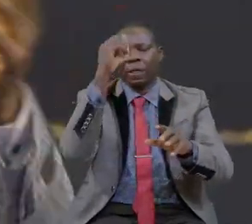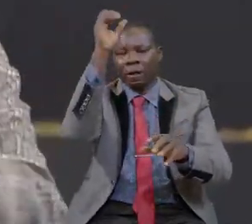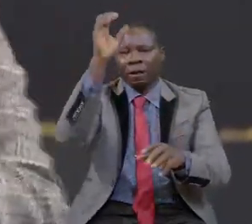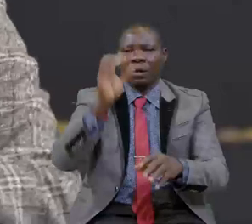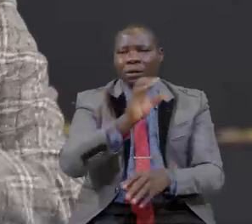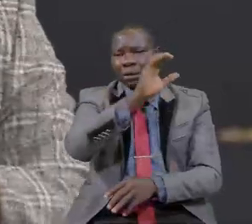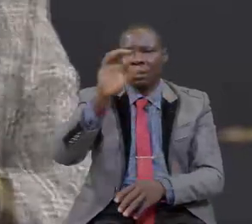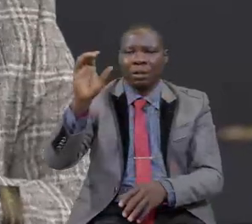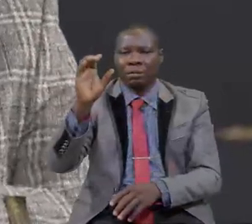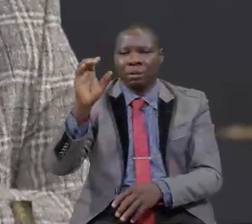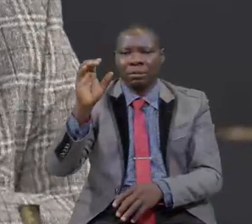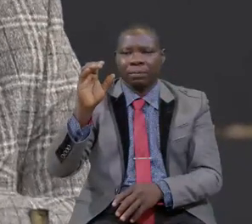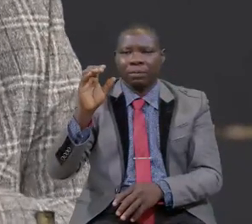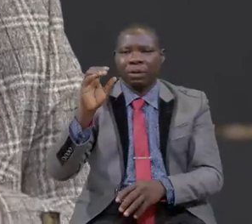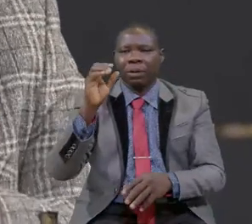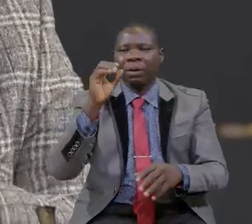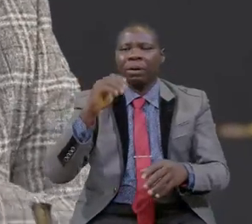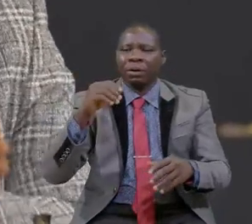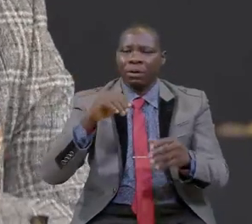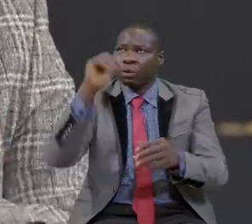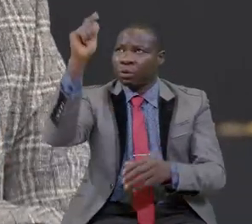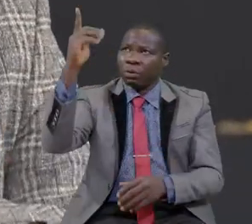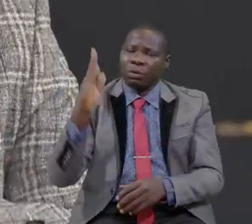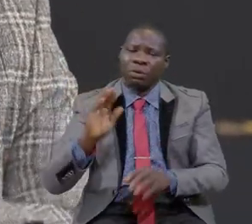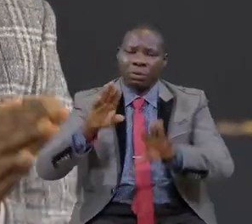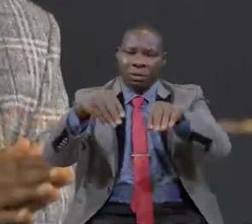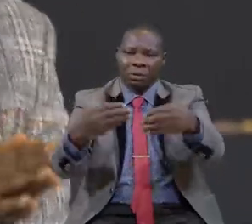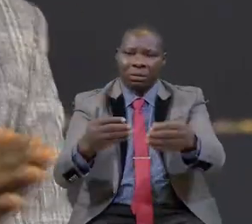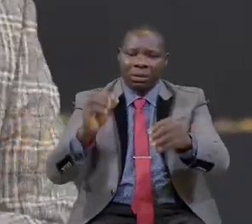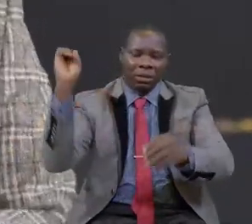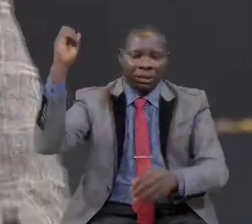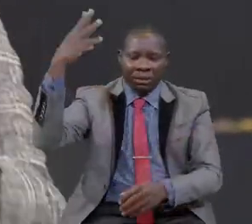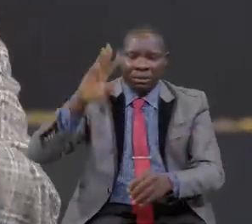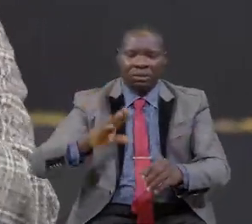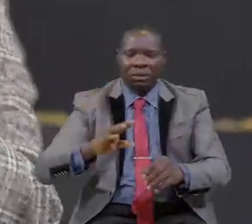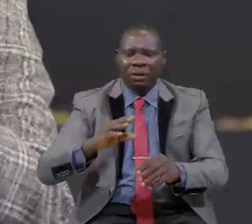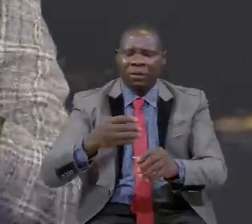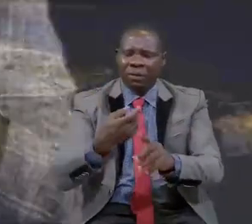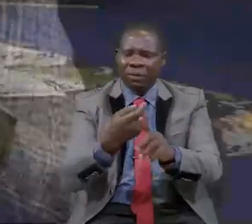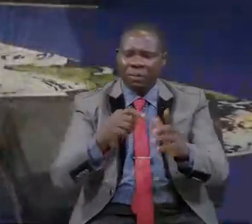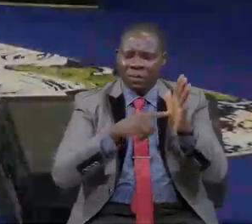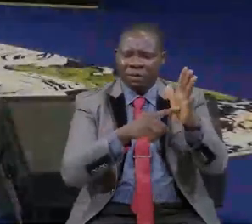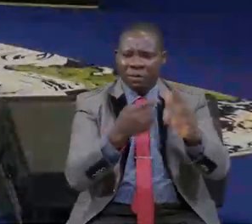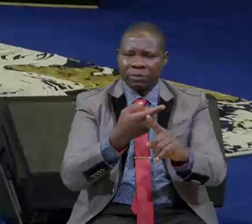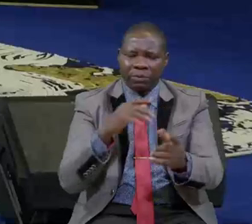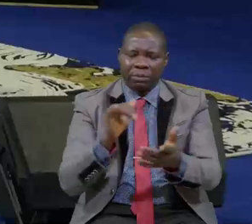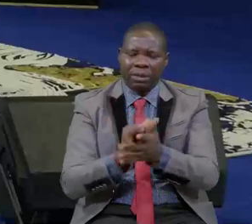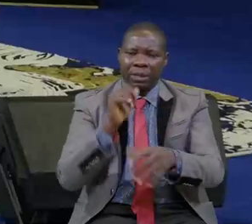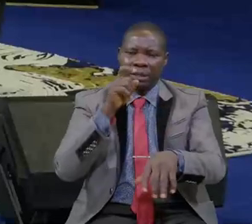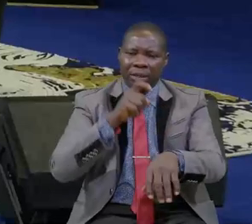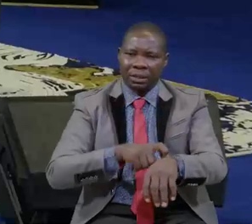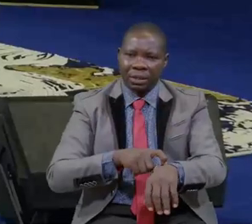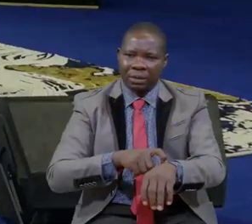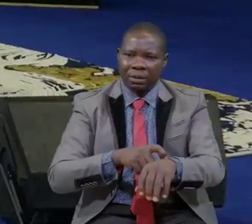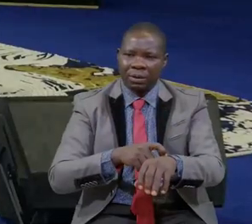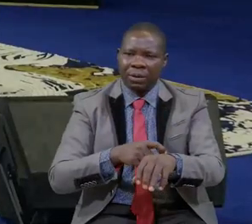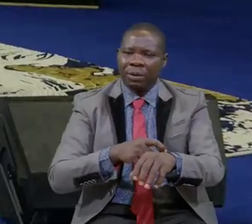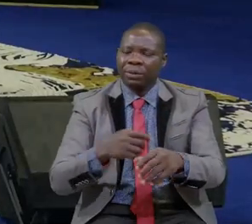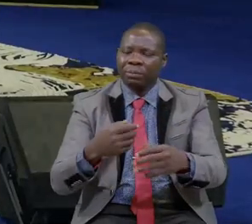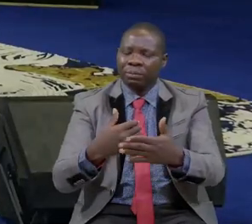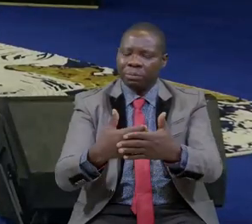grace manifested from that time, even before, and from generation